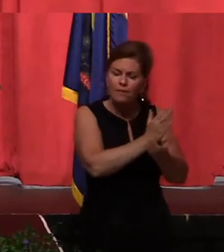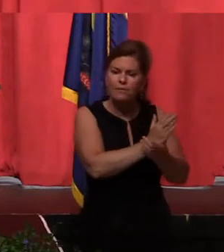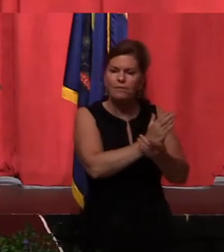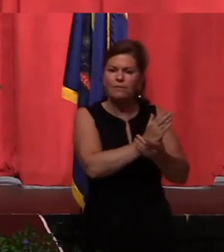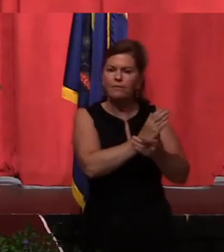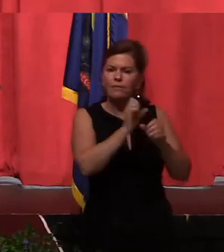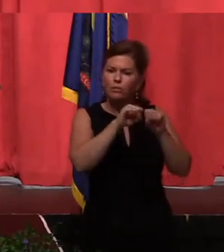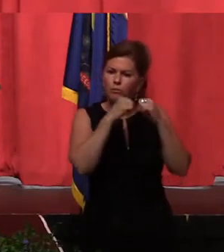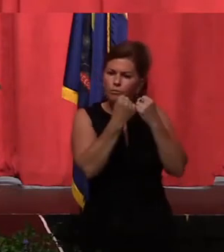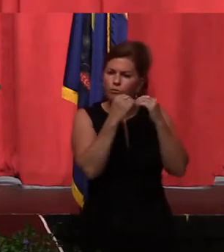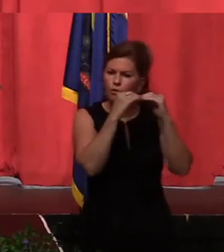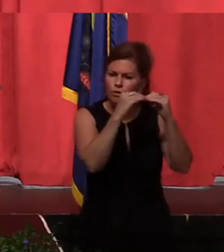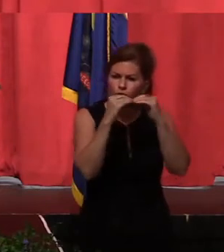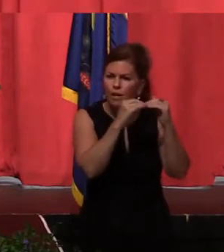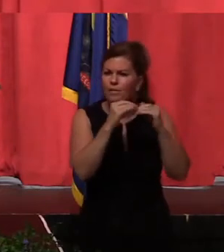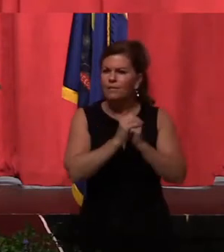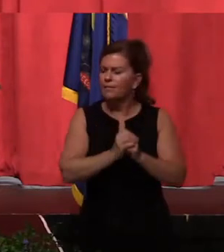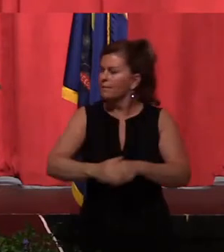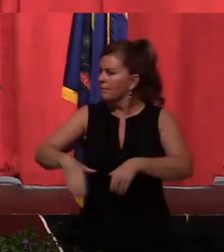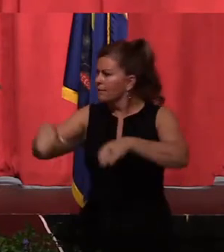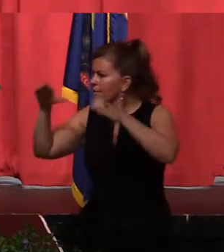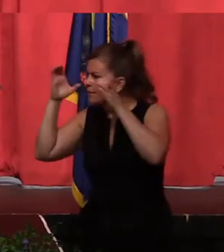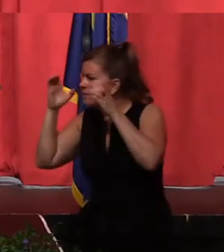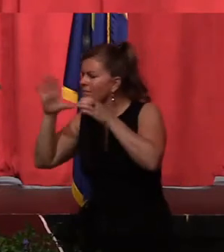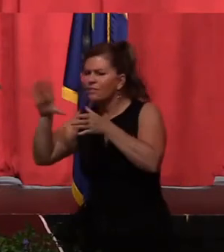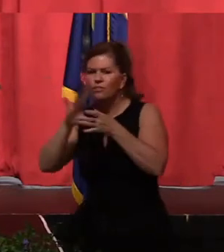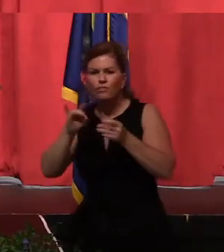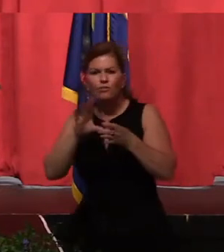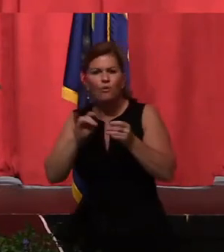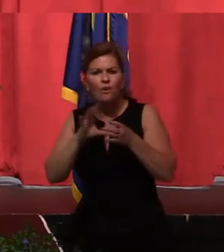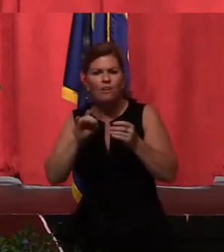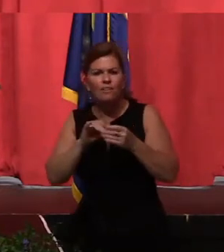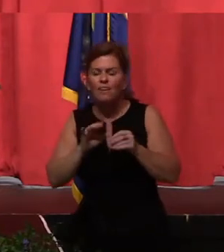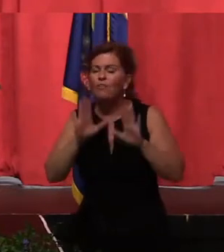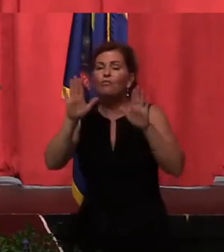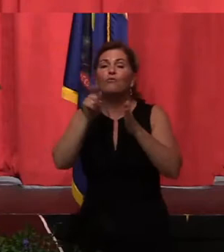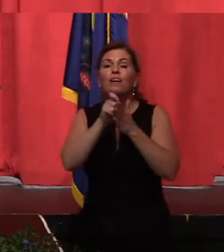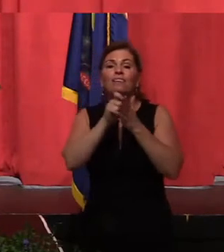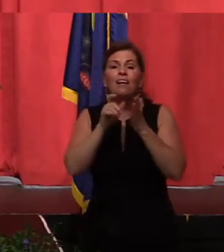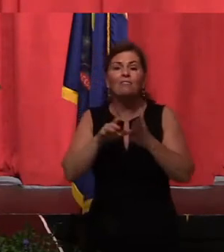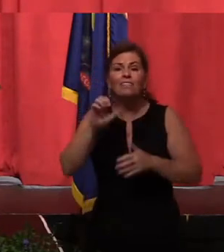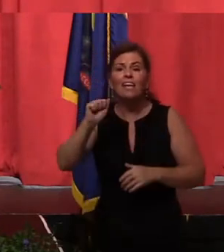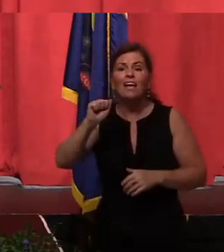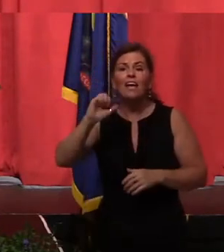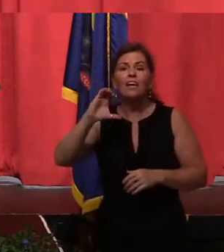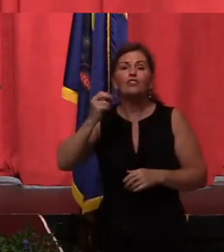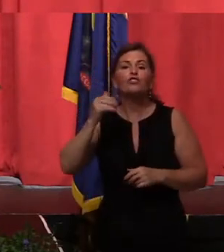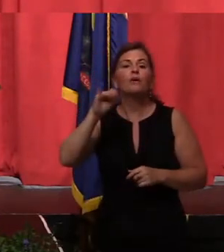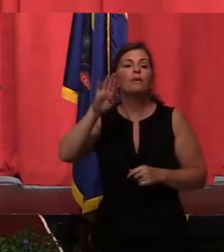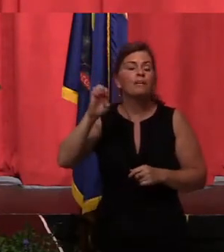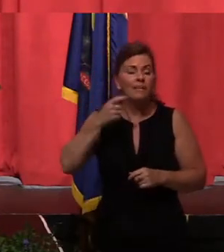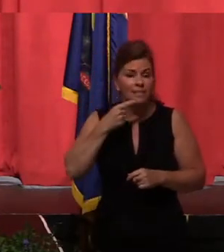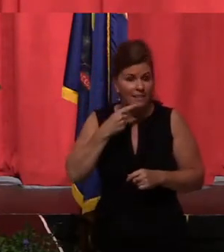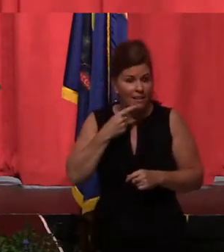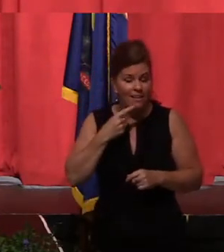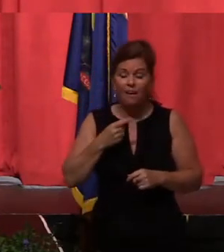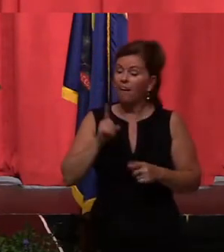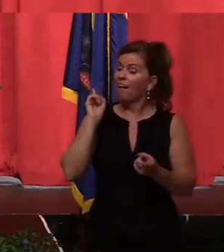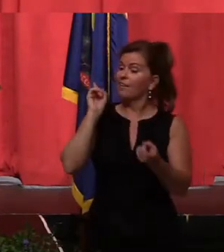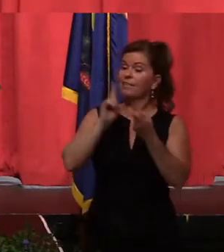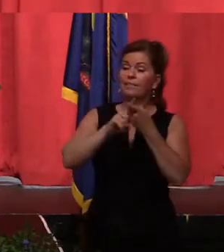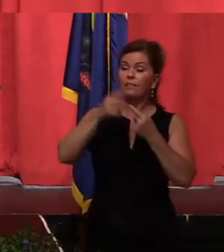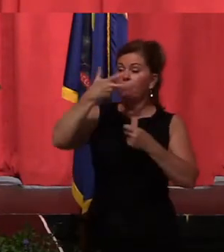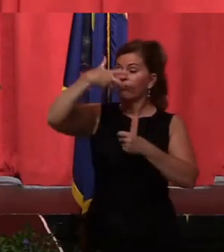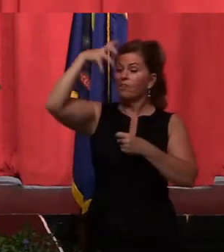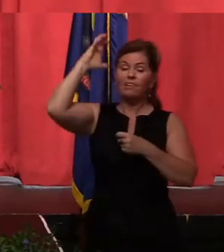listen to their stories. The great novelist Chinua Achebe once said that until the lions have their own historians,